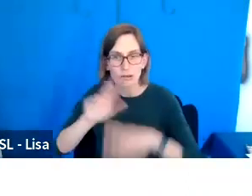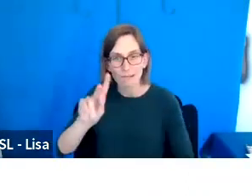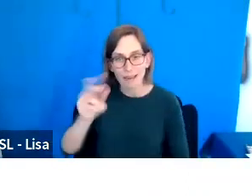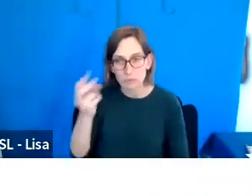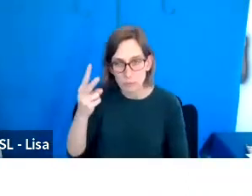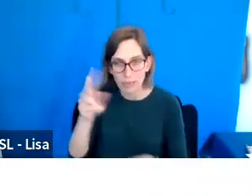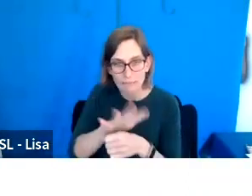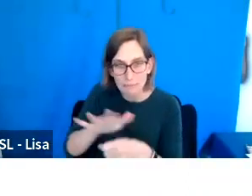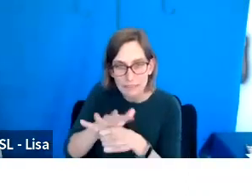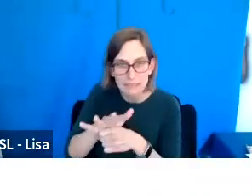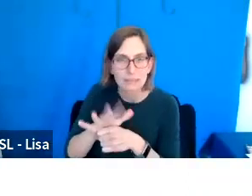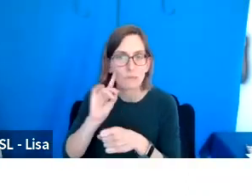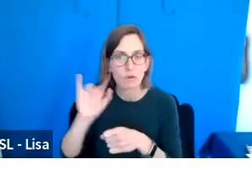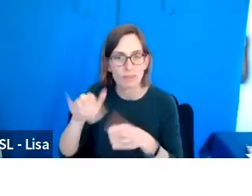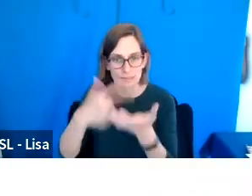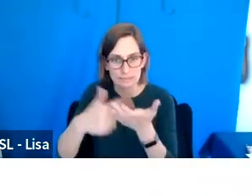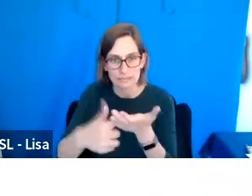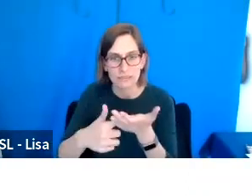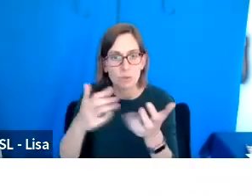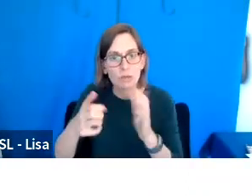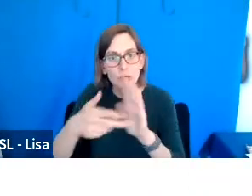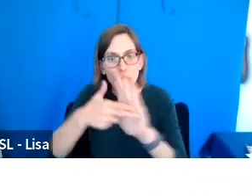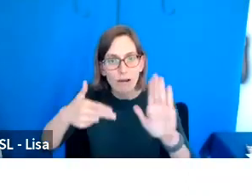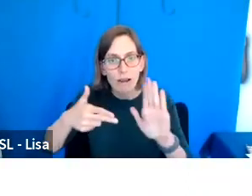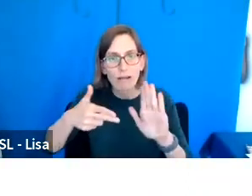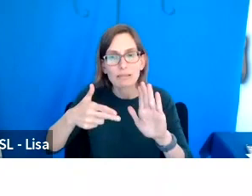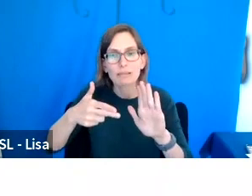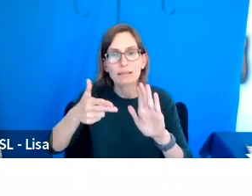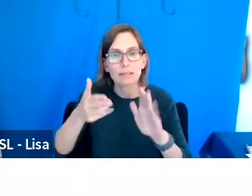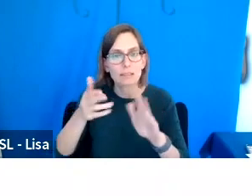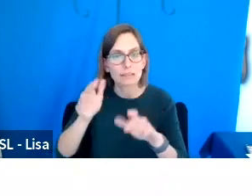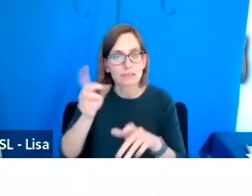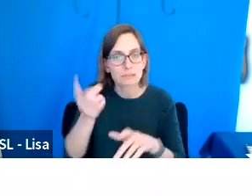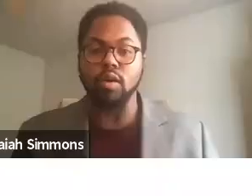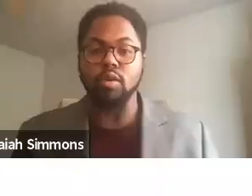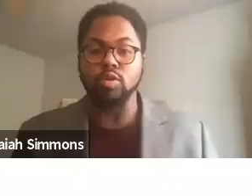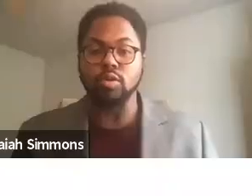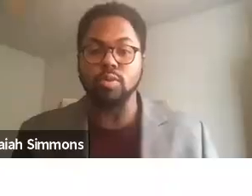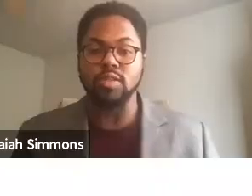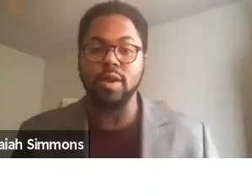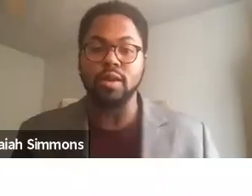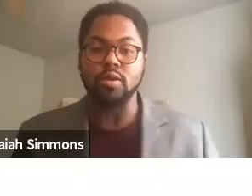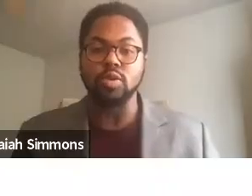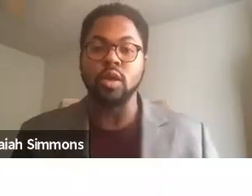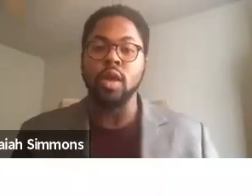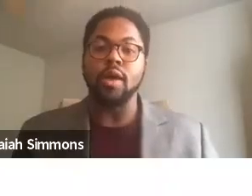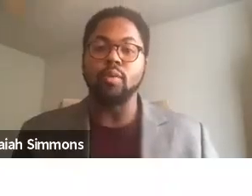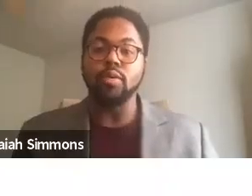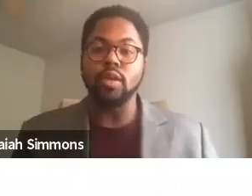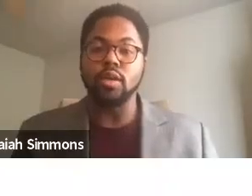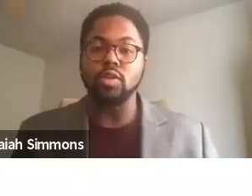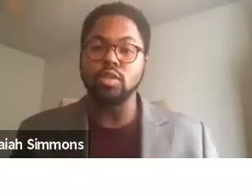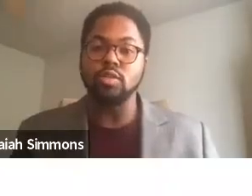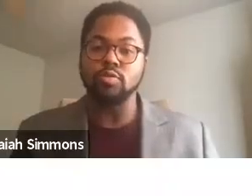frame this discussion, I wanted to highlight the work of Dr. Gloria Ladson-Billings and her 1995 work on culturally responsive pedagogy. And